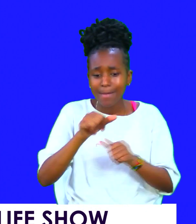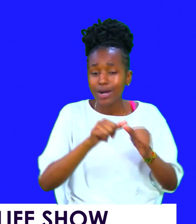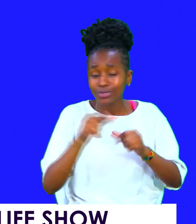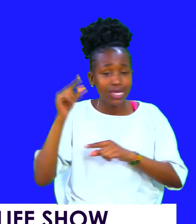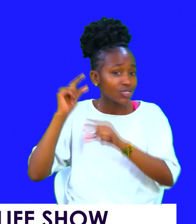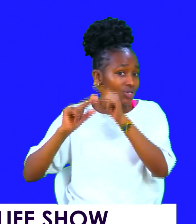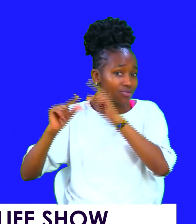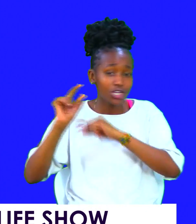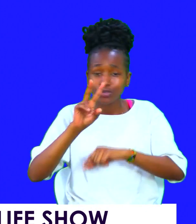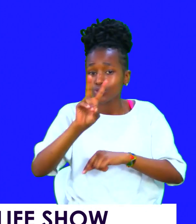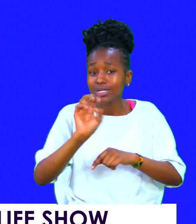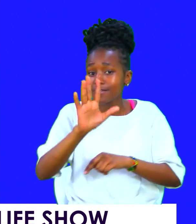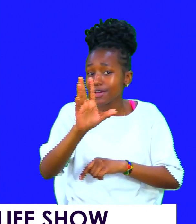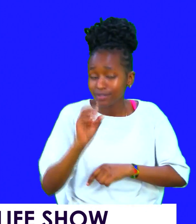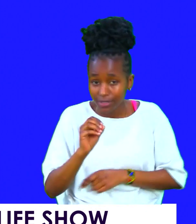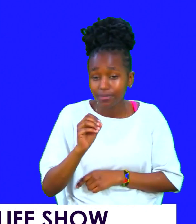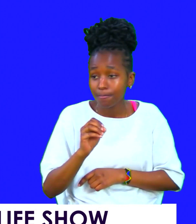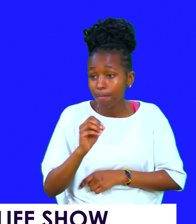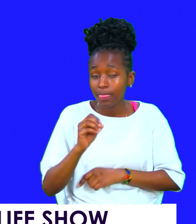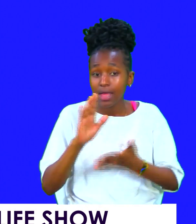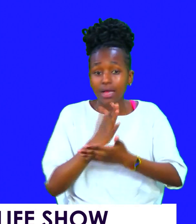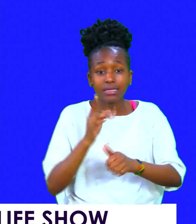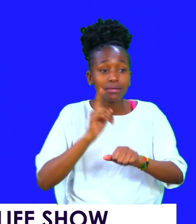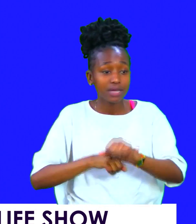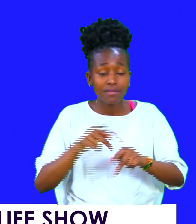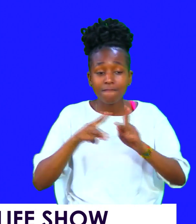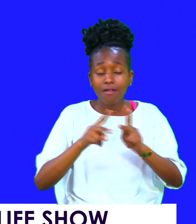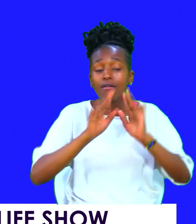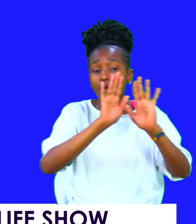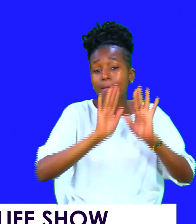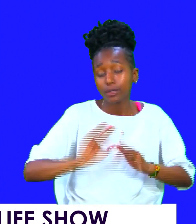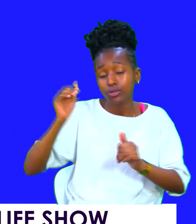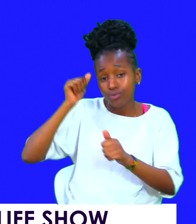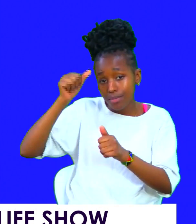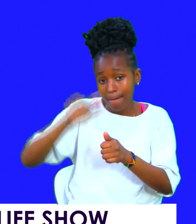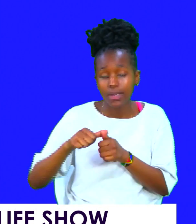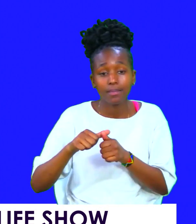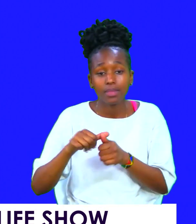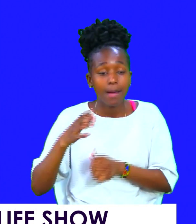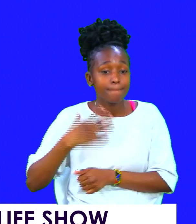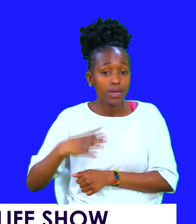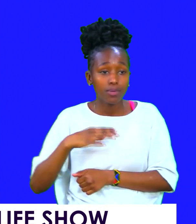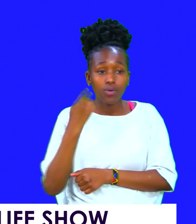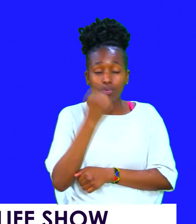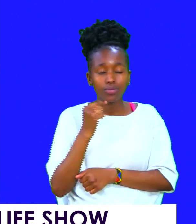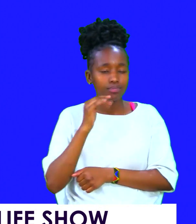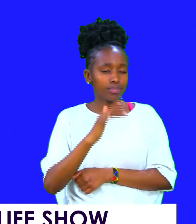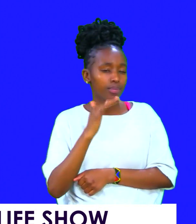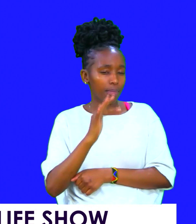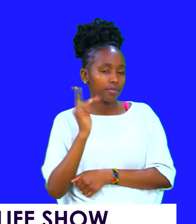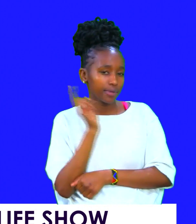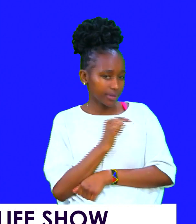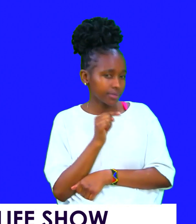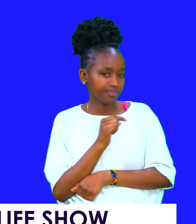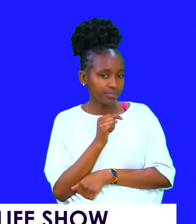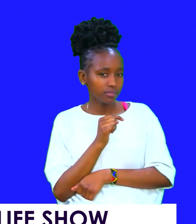2050? And sometimes you need to remember the people who have spoken to you. Not